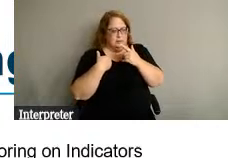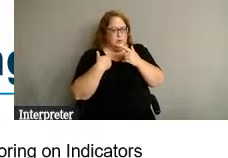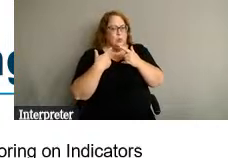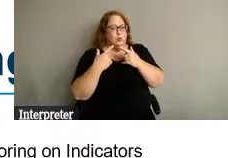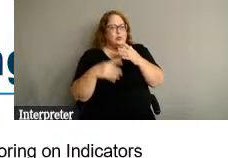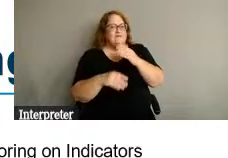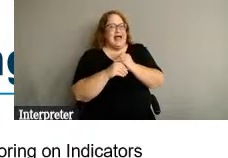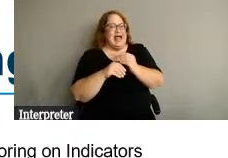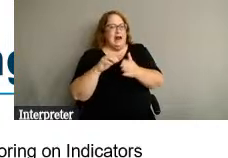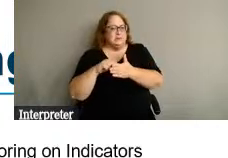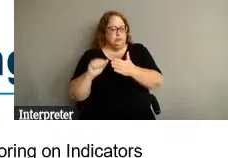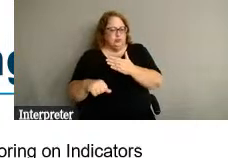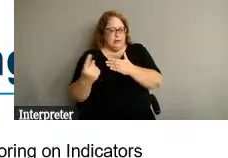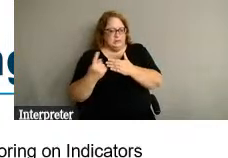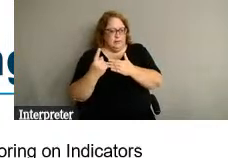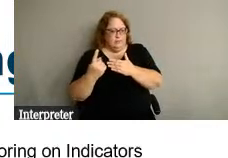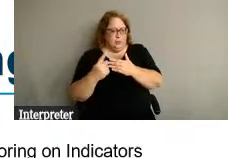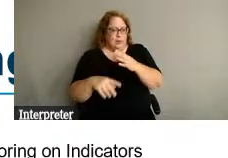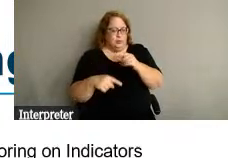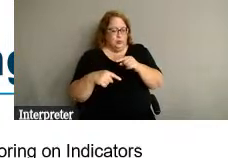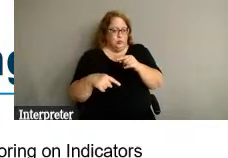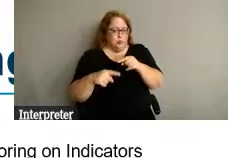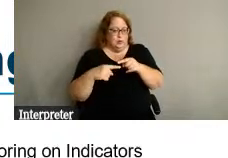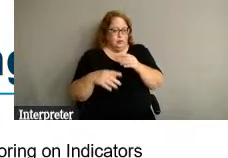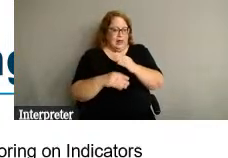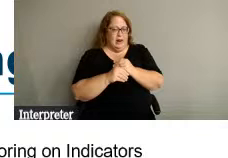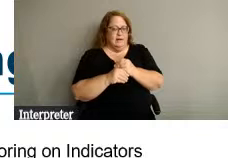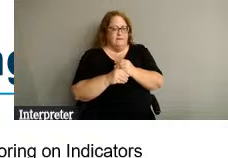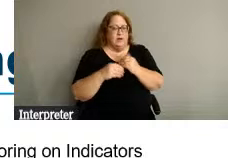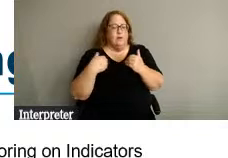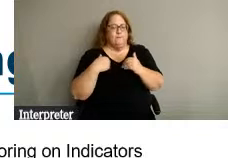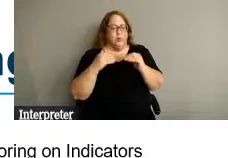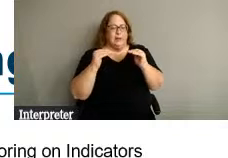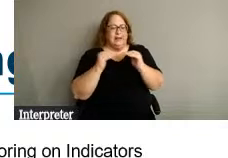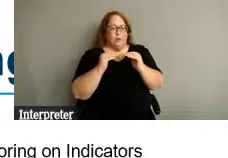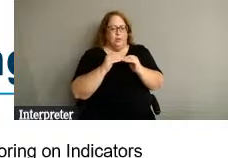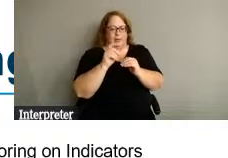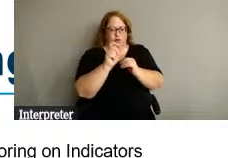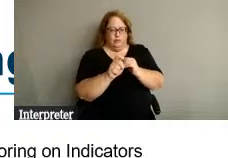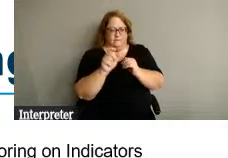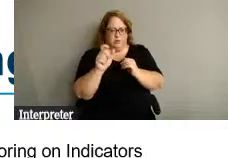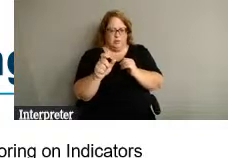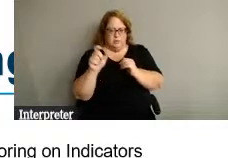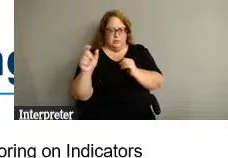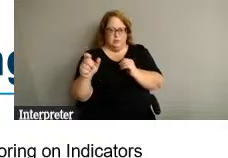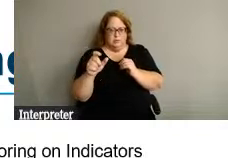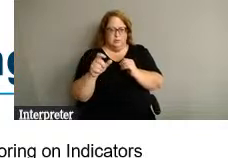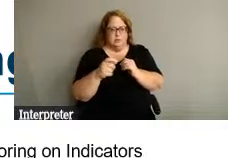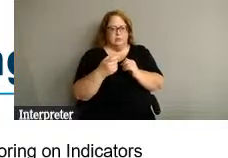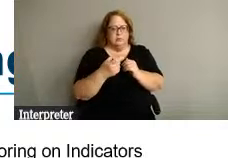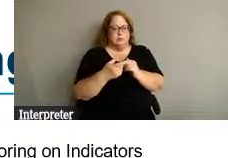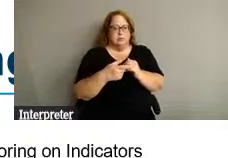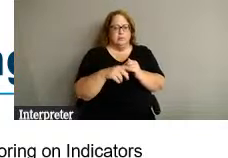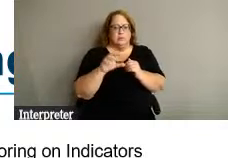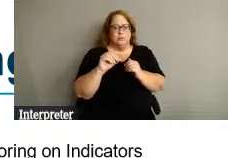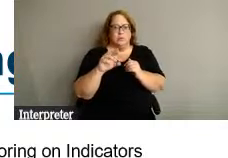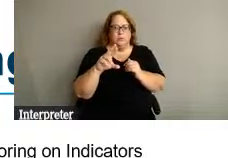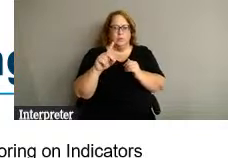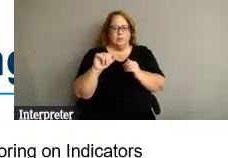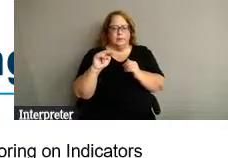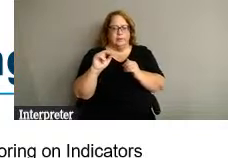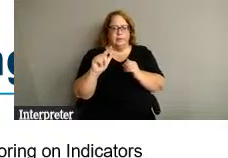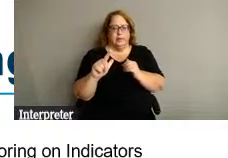add and subtract something, okay, when you add them, you have to have equal intervals. Or they're just ordinal. To